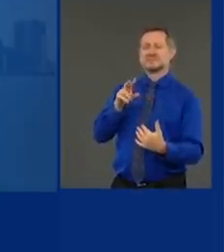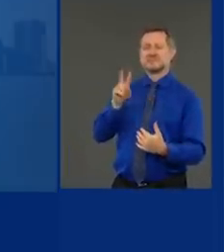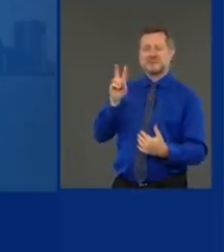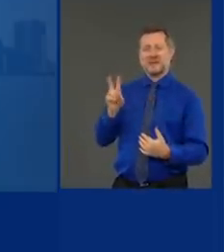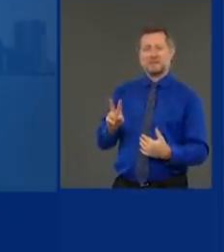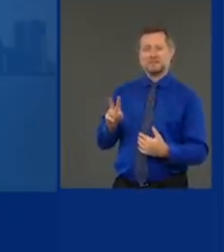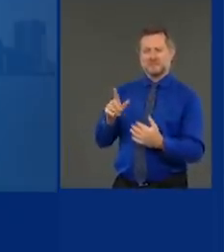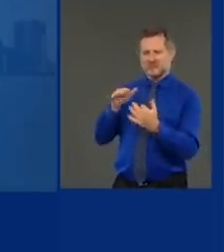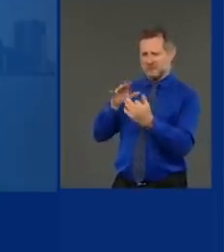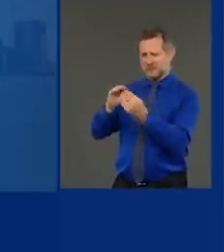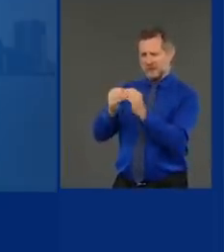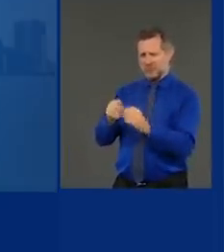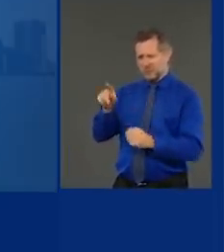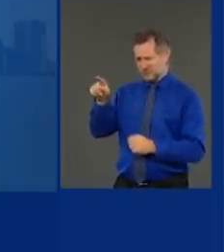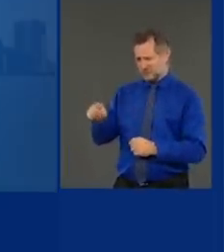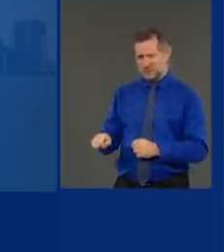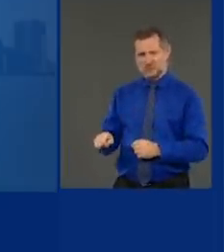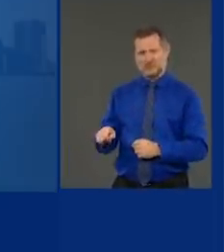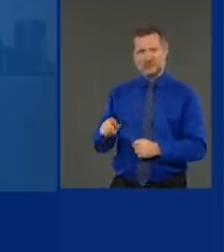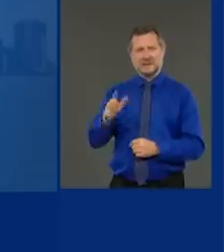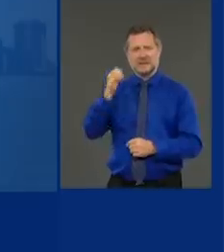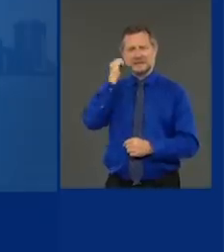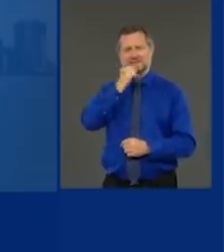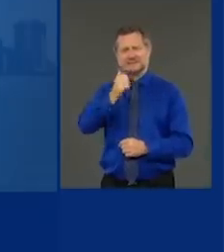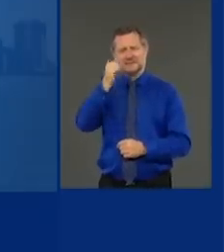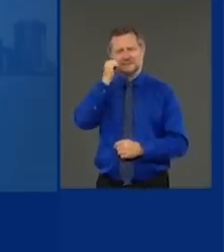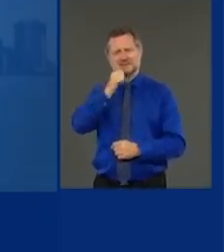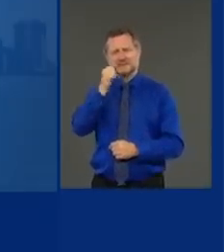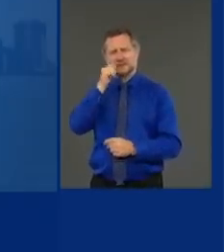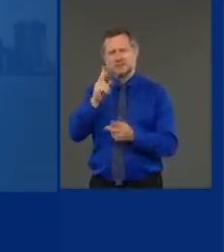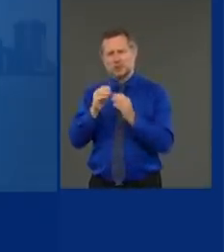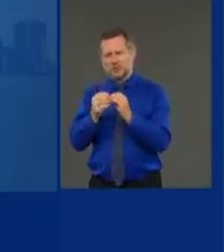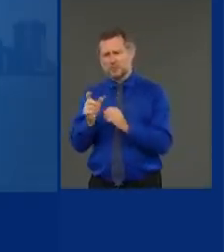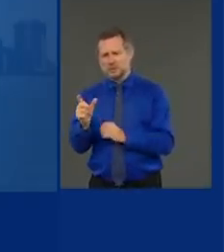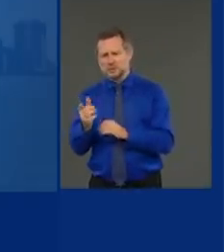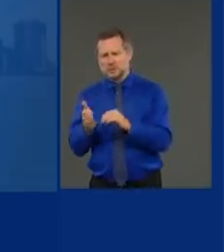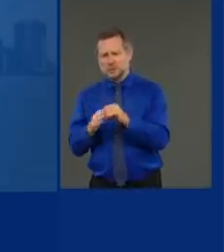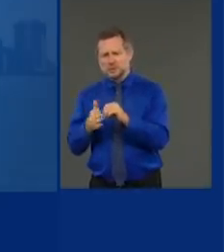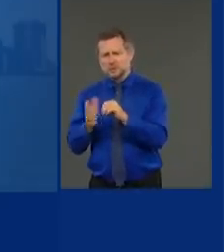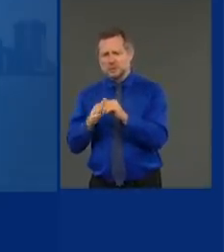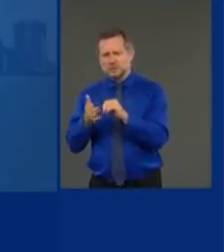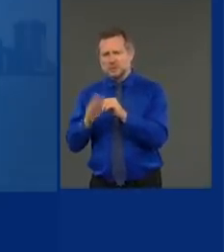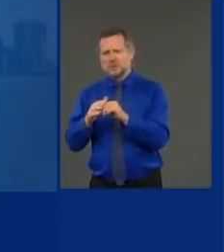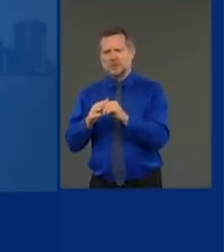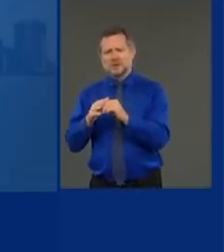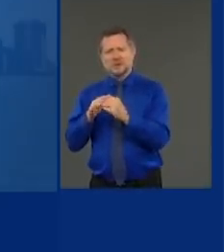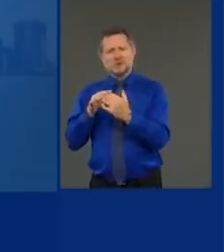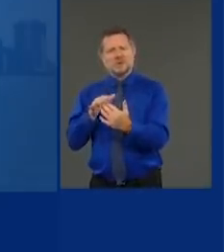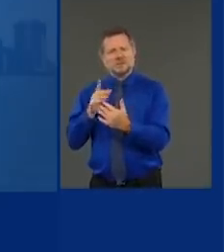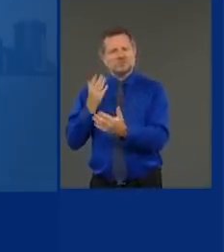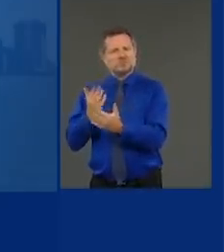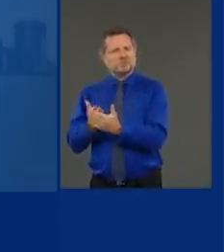numbers on the TV screen every night saying what a mistake it was.